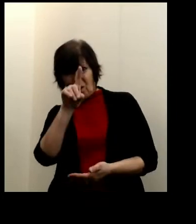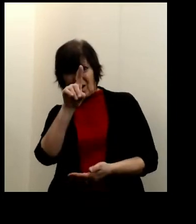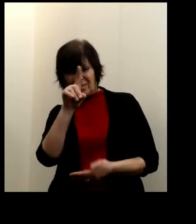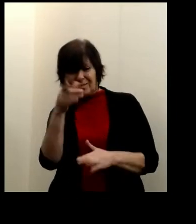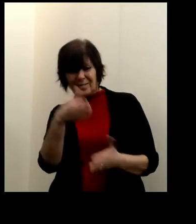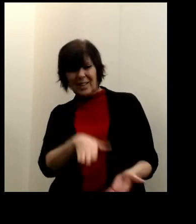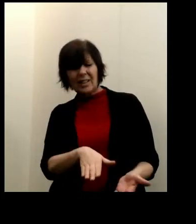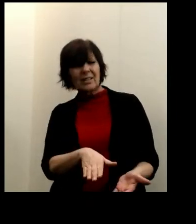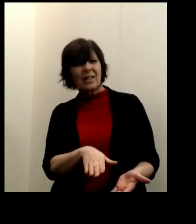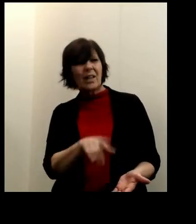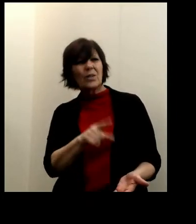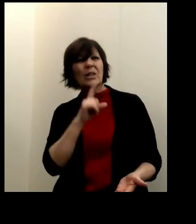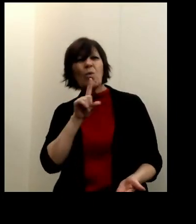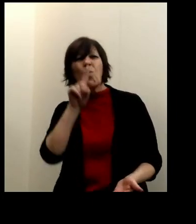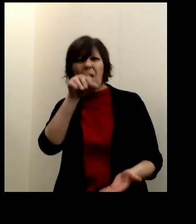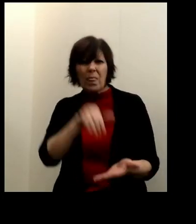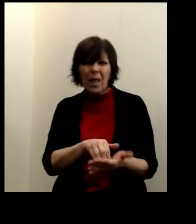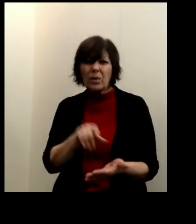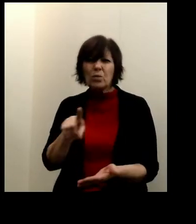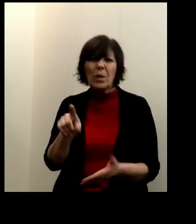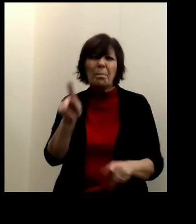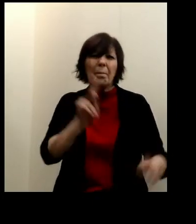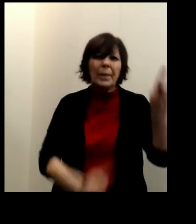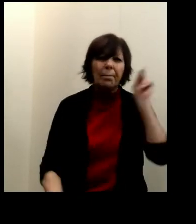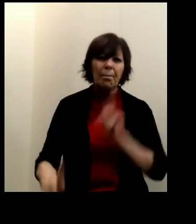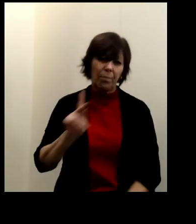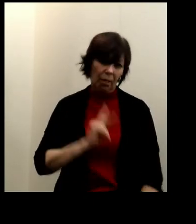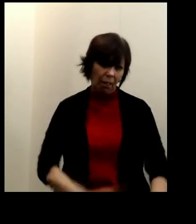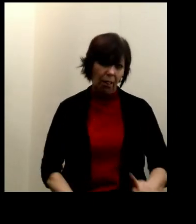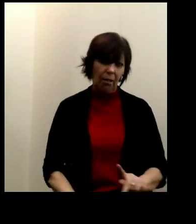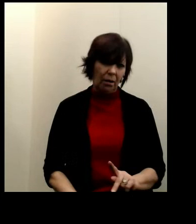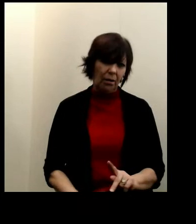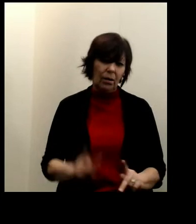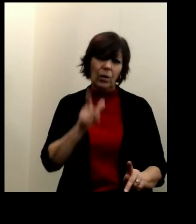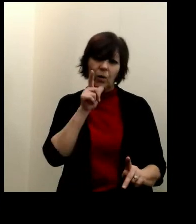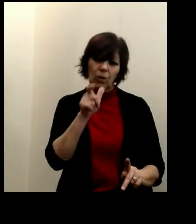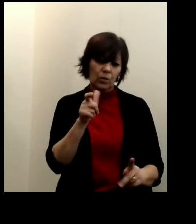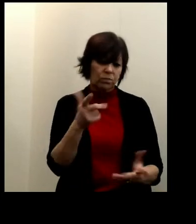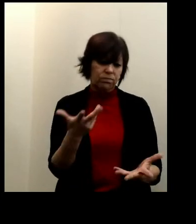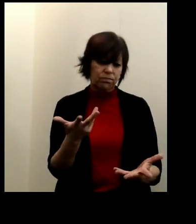are 1,001 individuals who